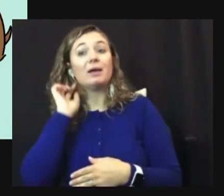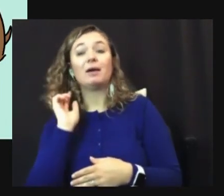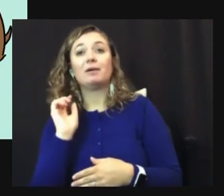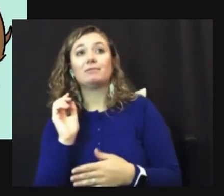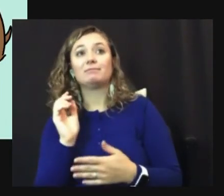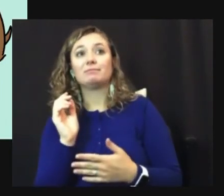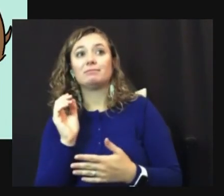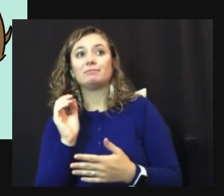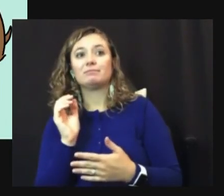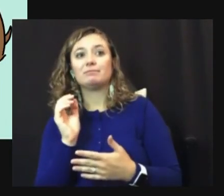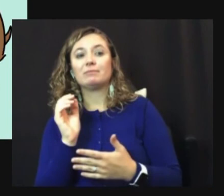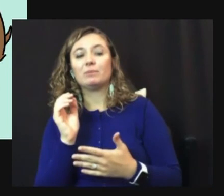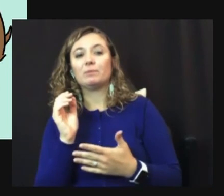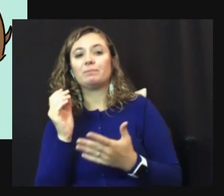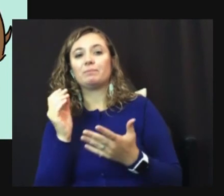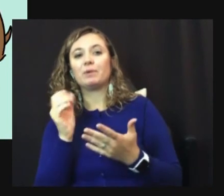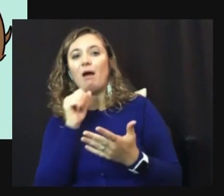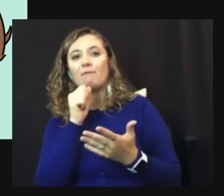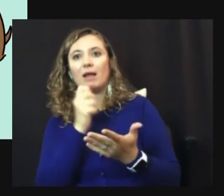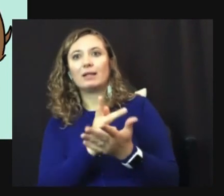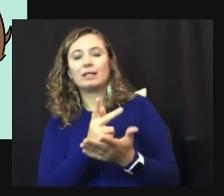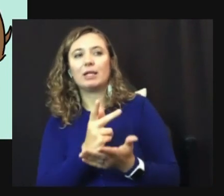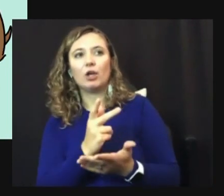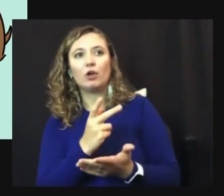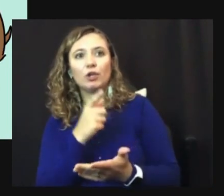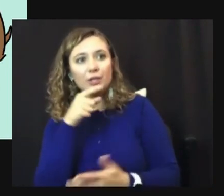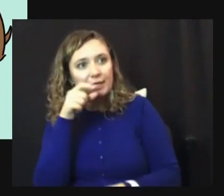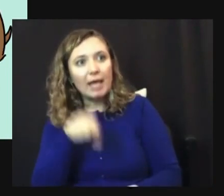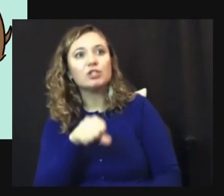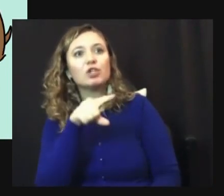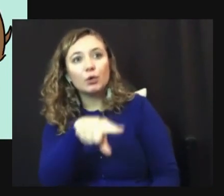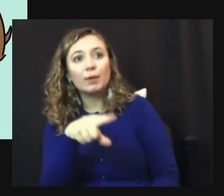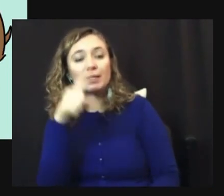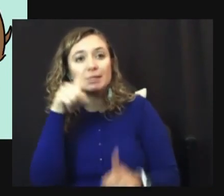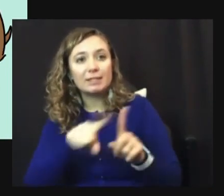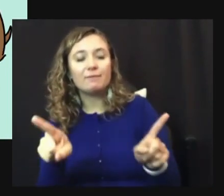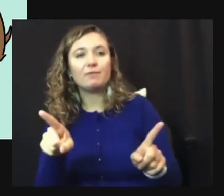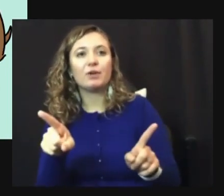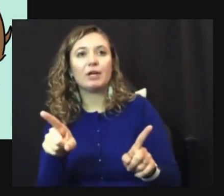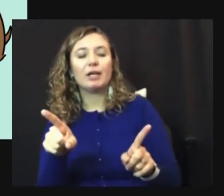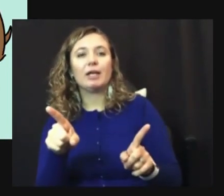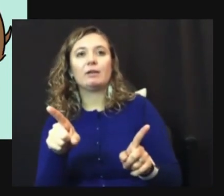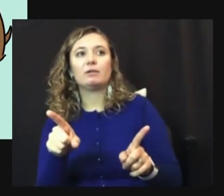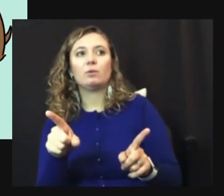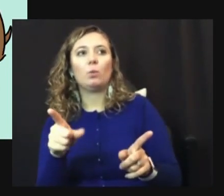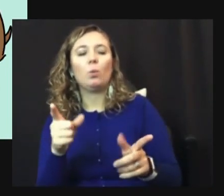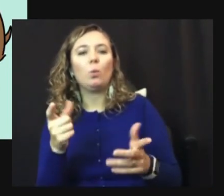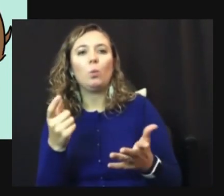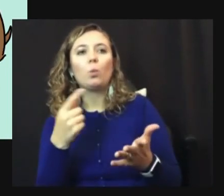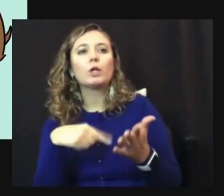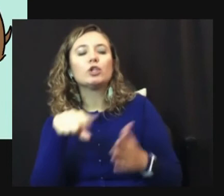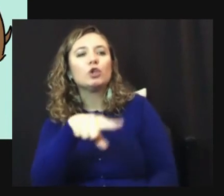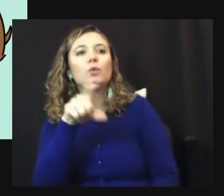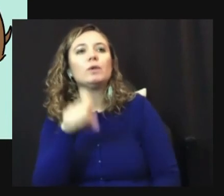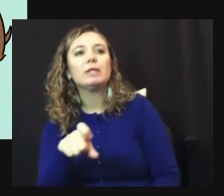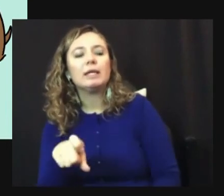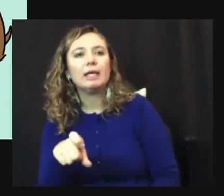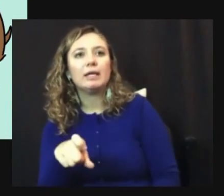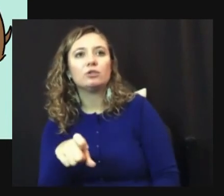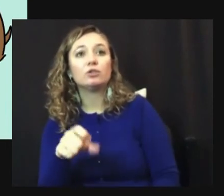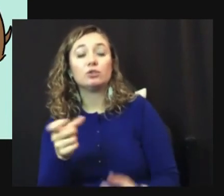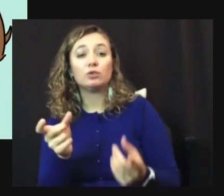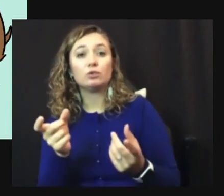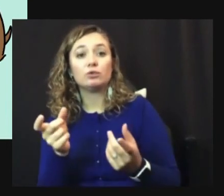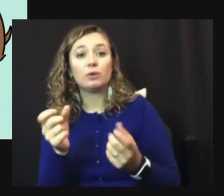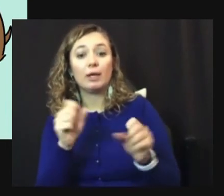Tell me about your experience of being different. What would you need in XYZ situation to like be able to either